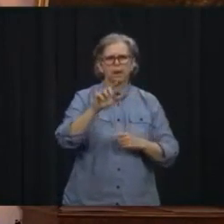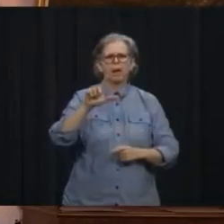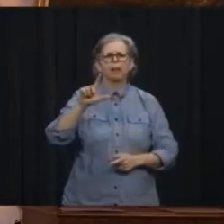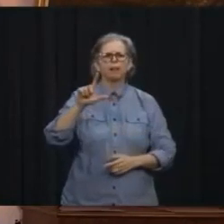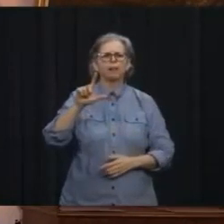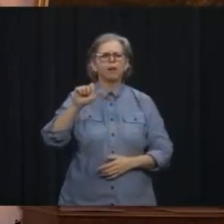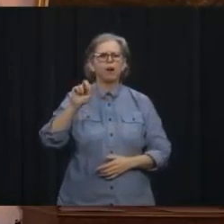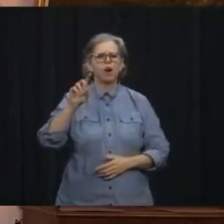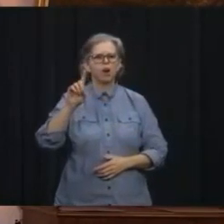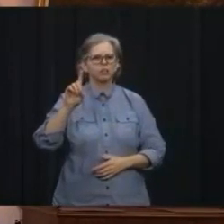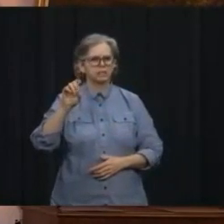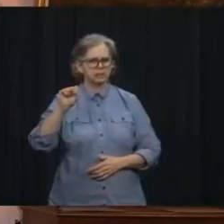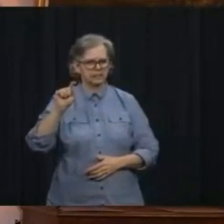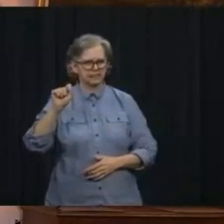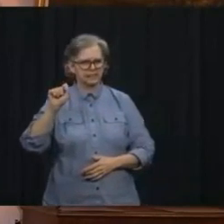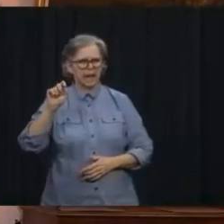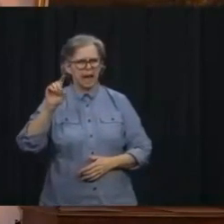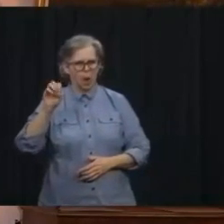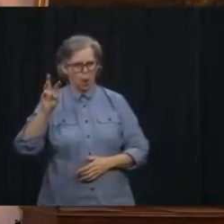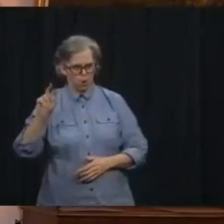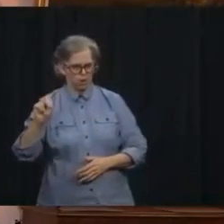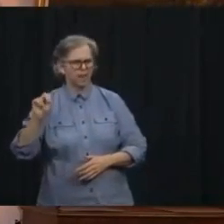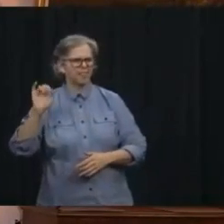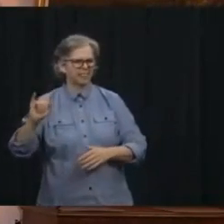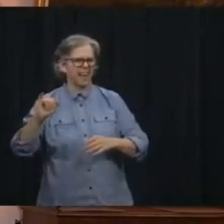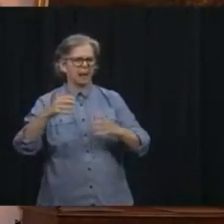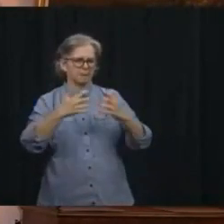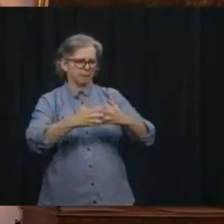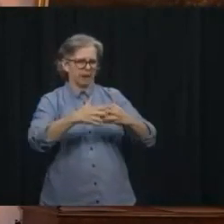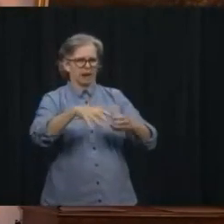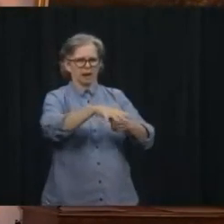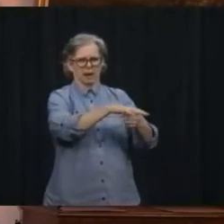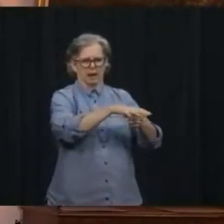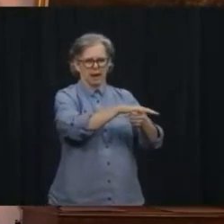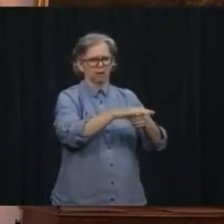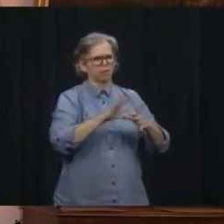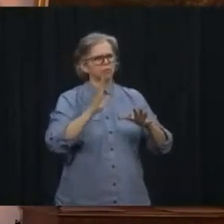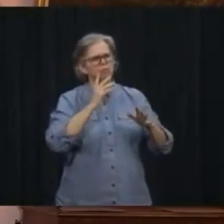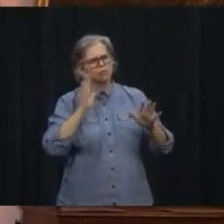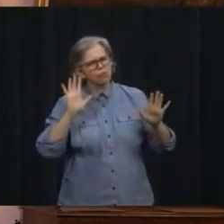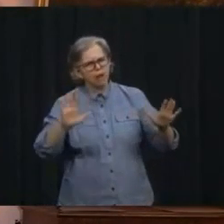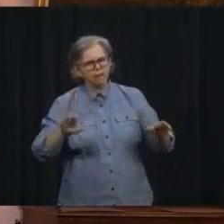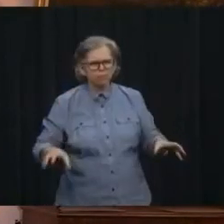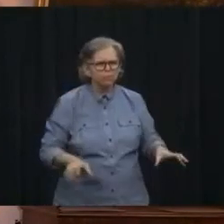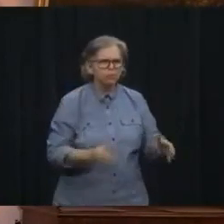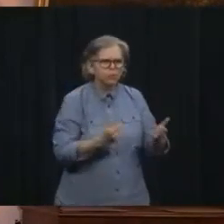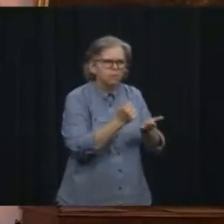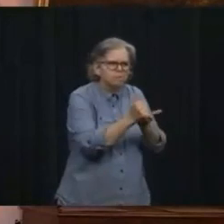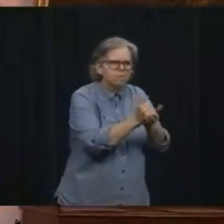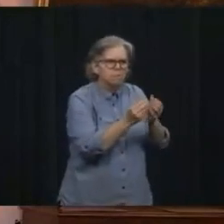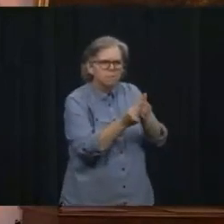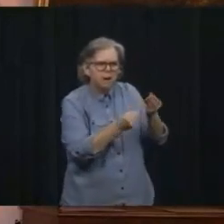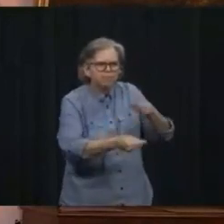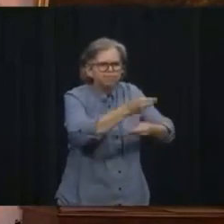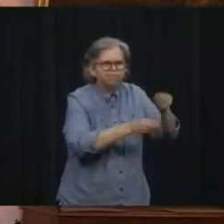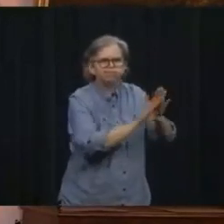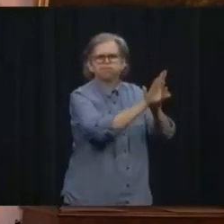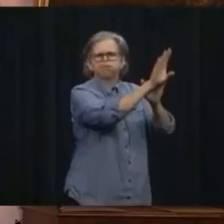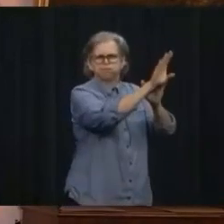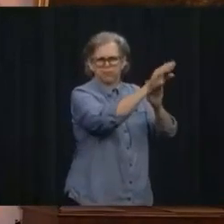for economic development in the Mahoning Valley. Don was always looking out for his constituents. No one was a